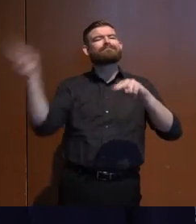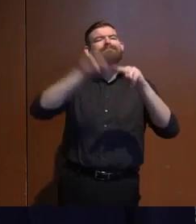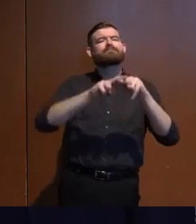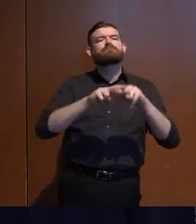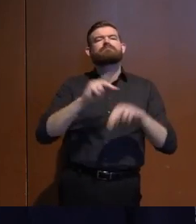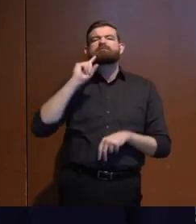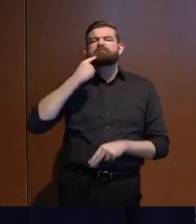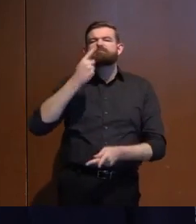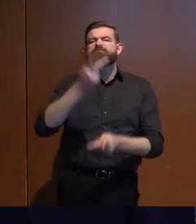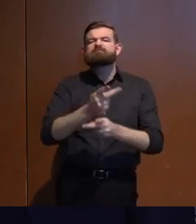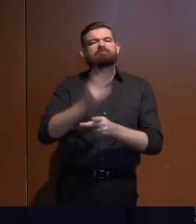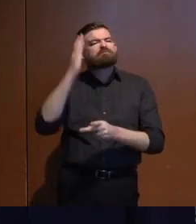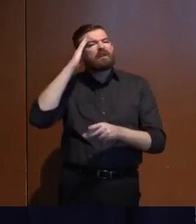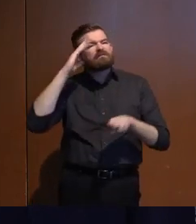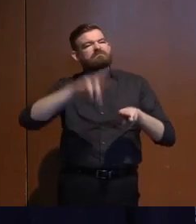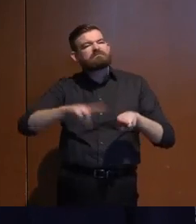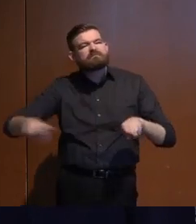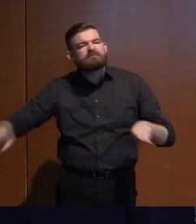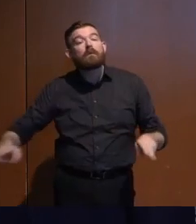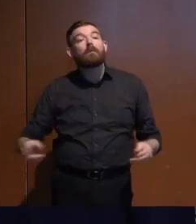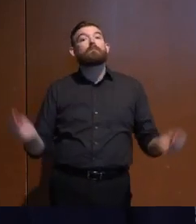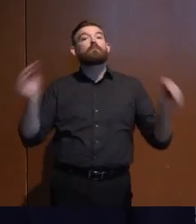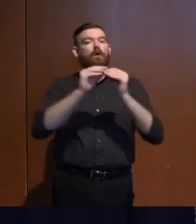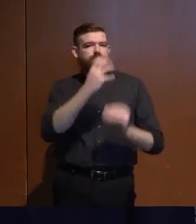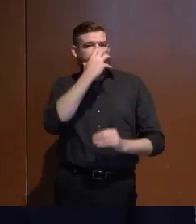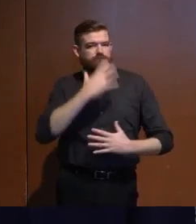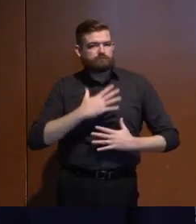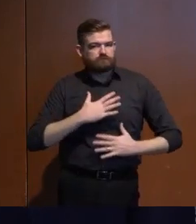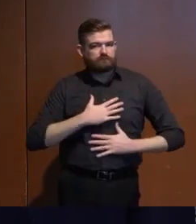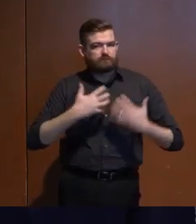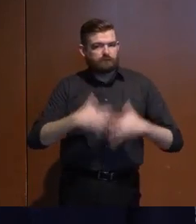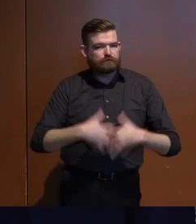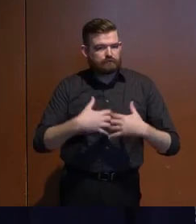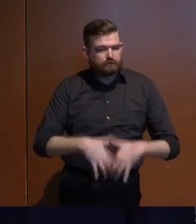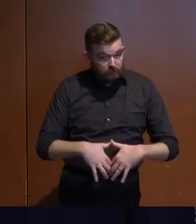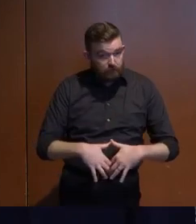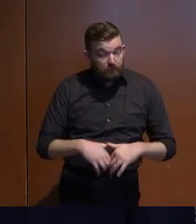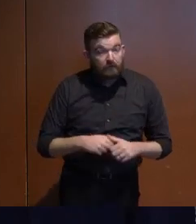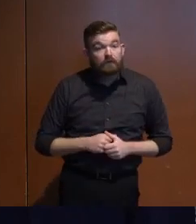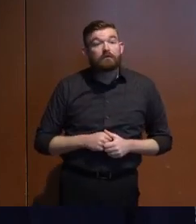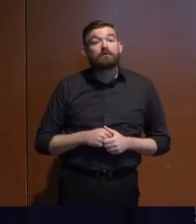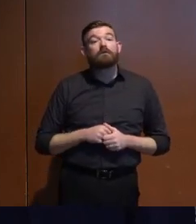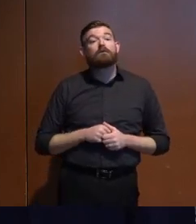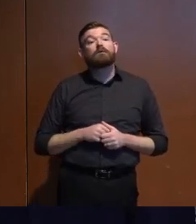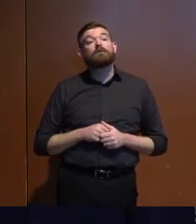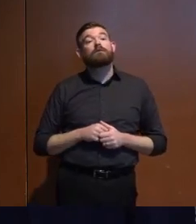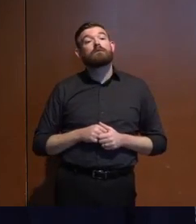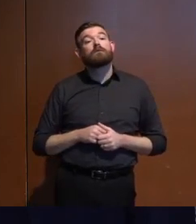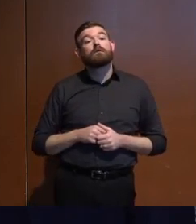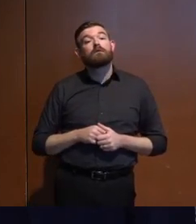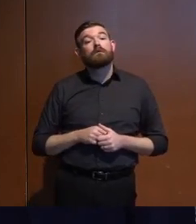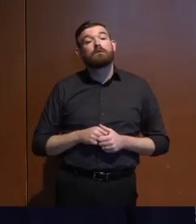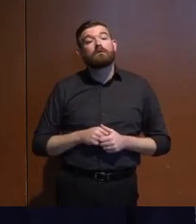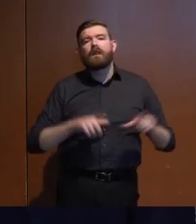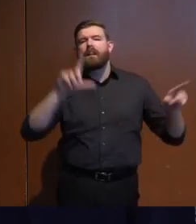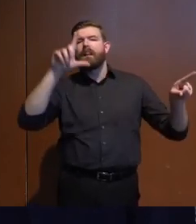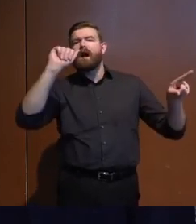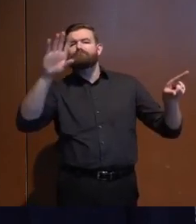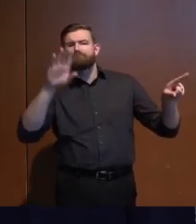of ventilators. As of the data from this morning, from our major laboratories, and at this